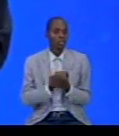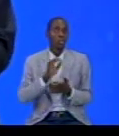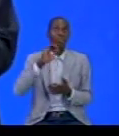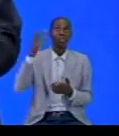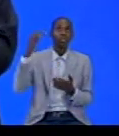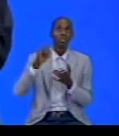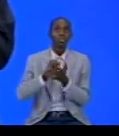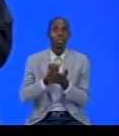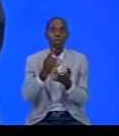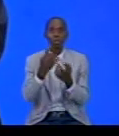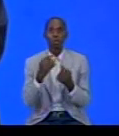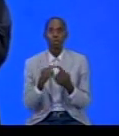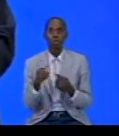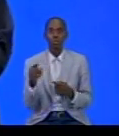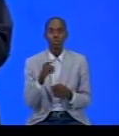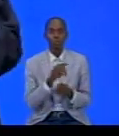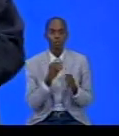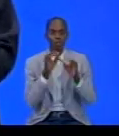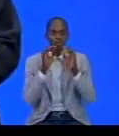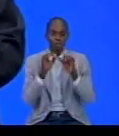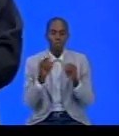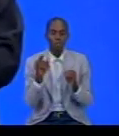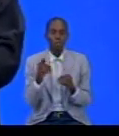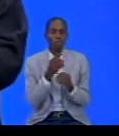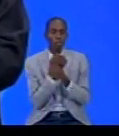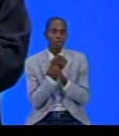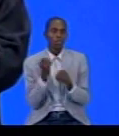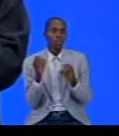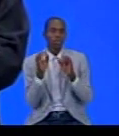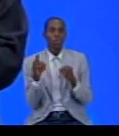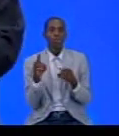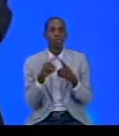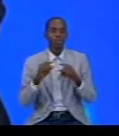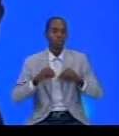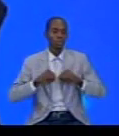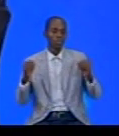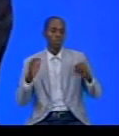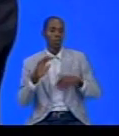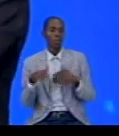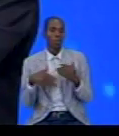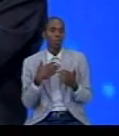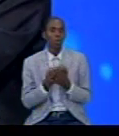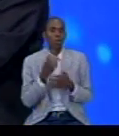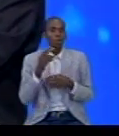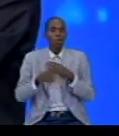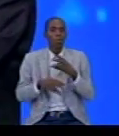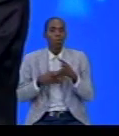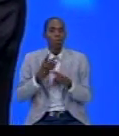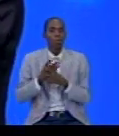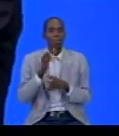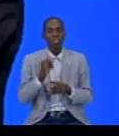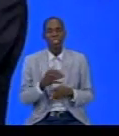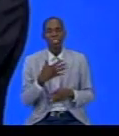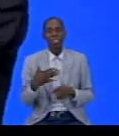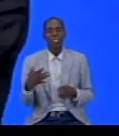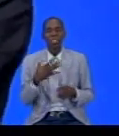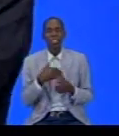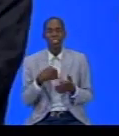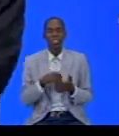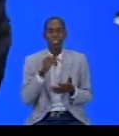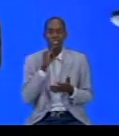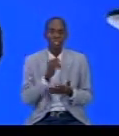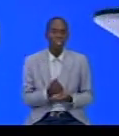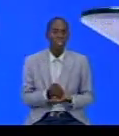brought salvation. And it teaches you to deny all ungodliness and worldly lusts. And it's helping you, the grace of